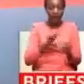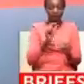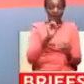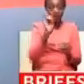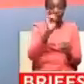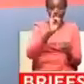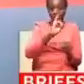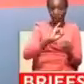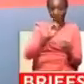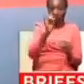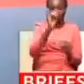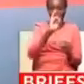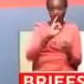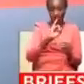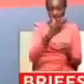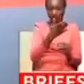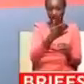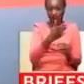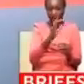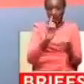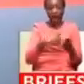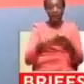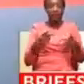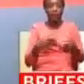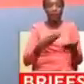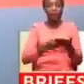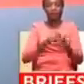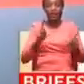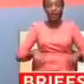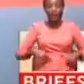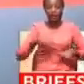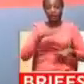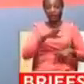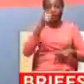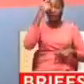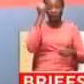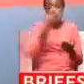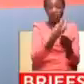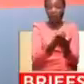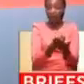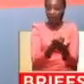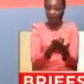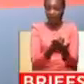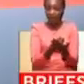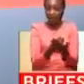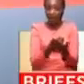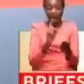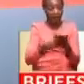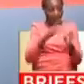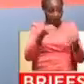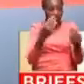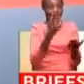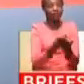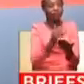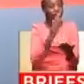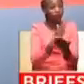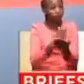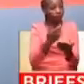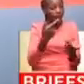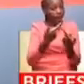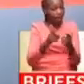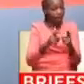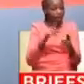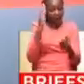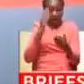dollar bills. You know what I mean? So people sell their souls to this devil because of money. And he really does give them money, but at the end of the